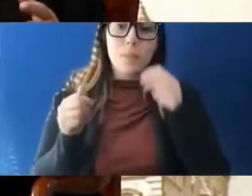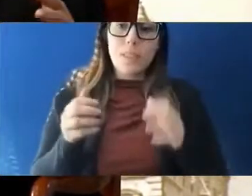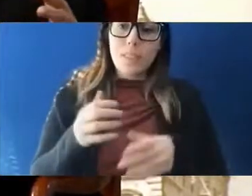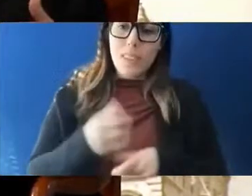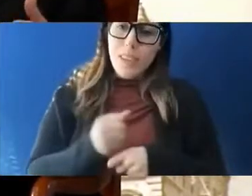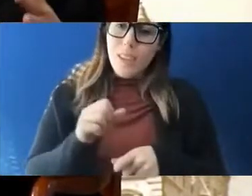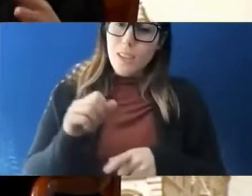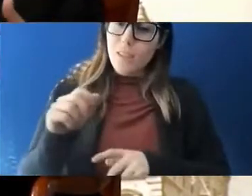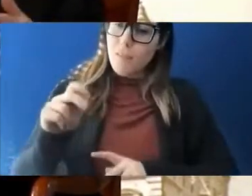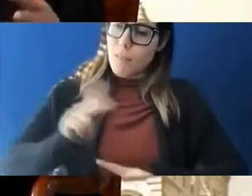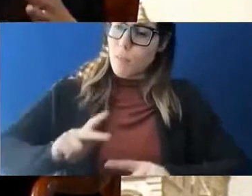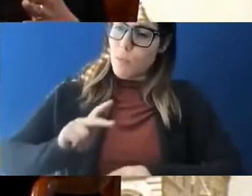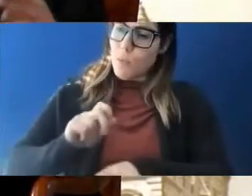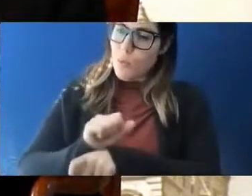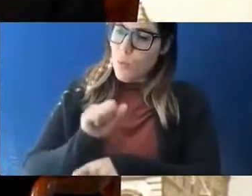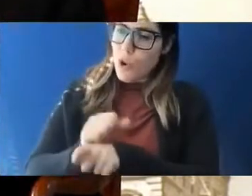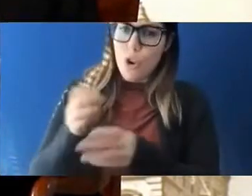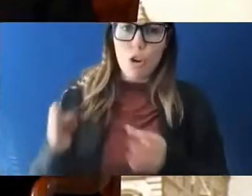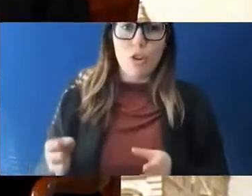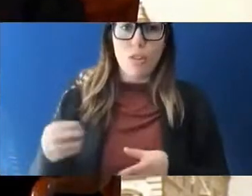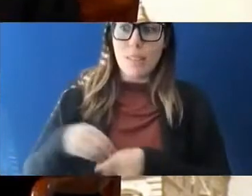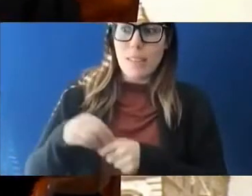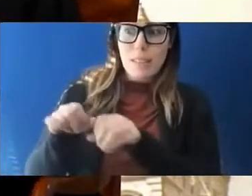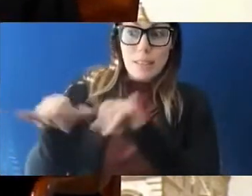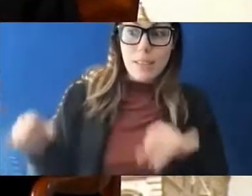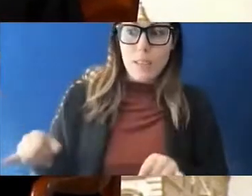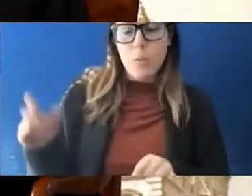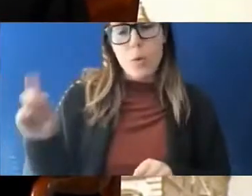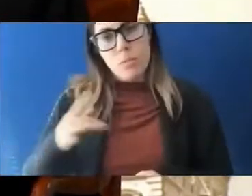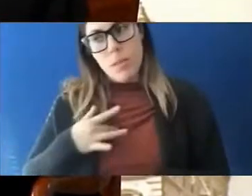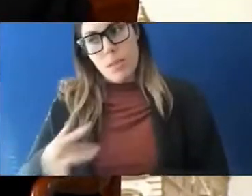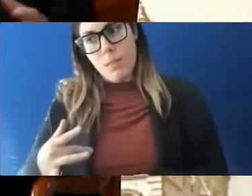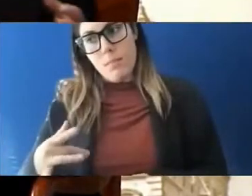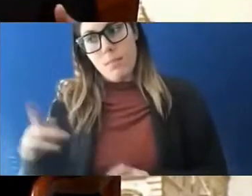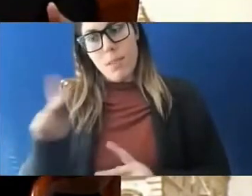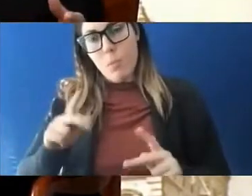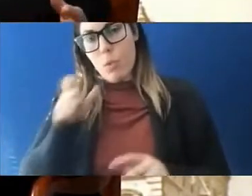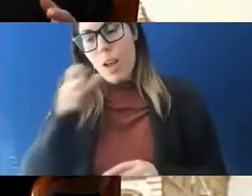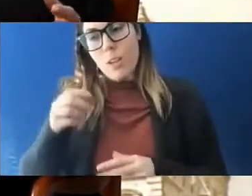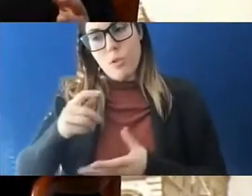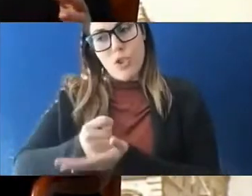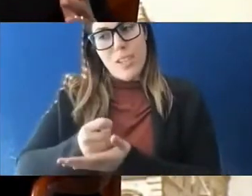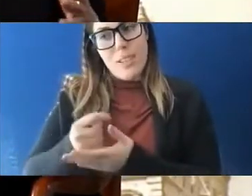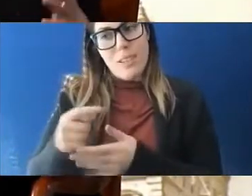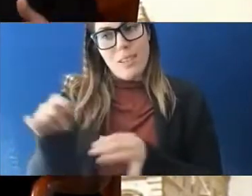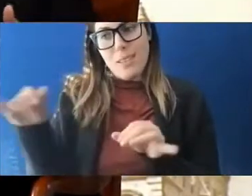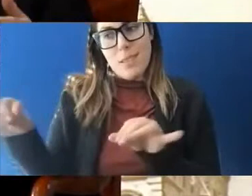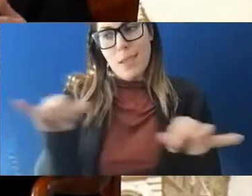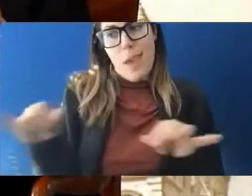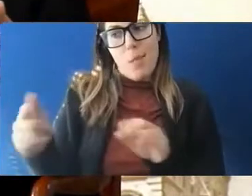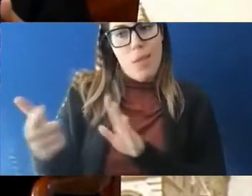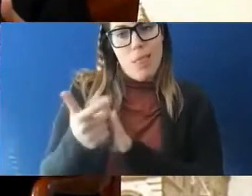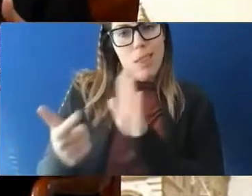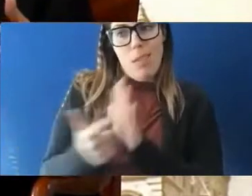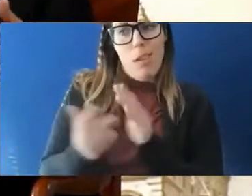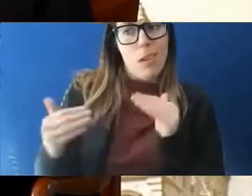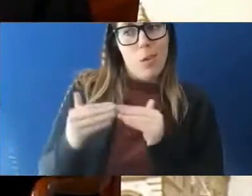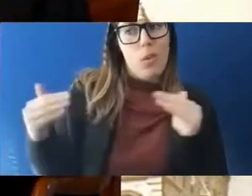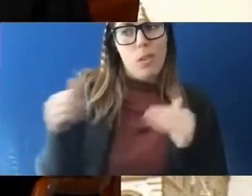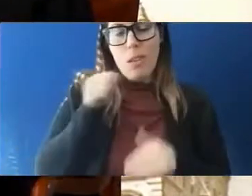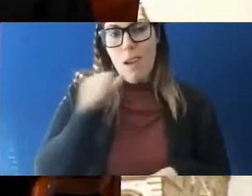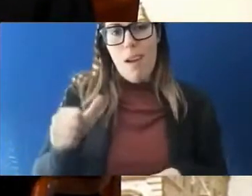a system where people were legally not treated as equal, in addition to in the workplace not treated as